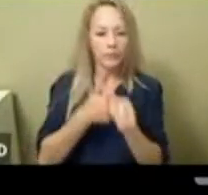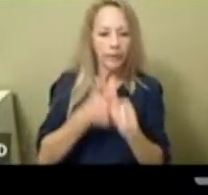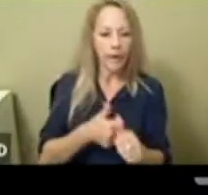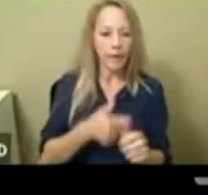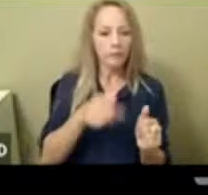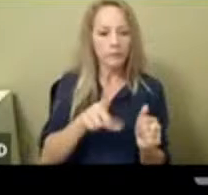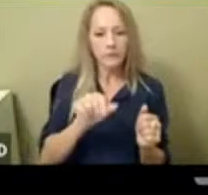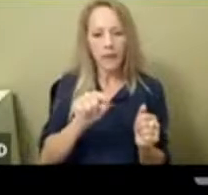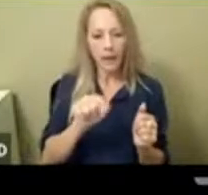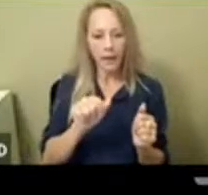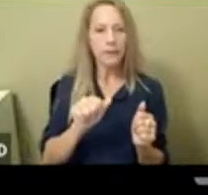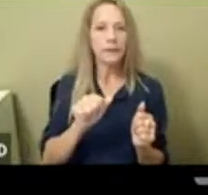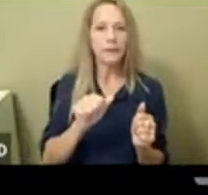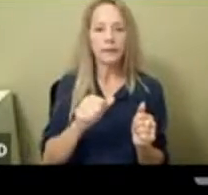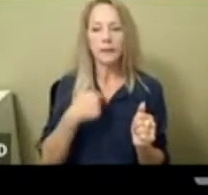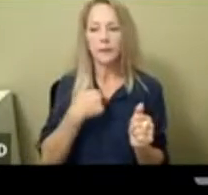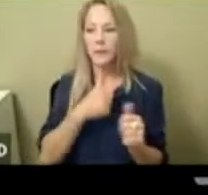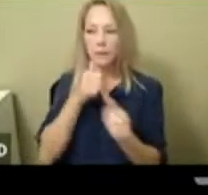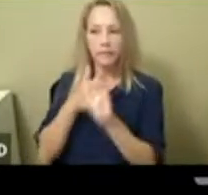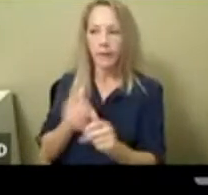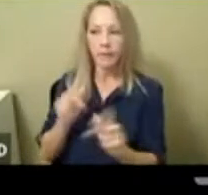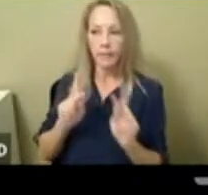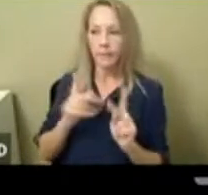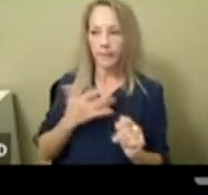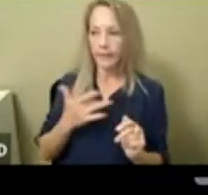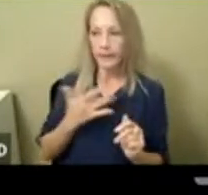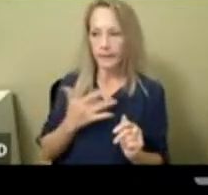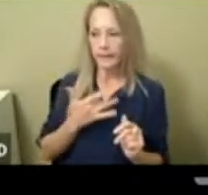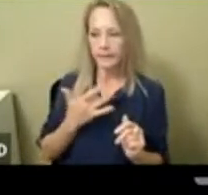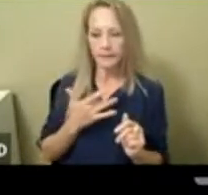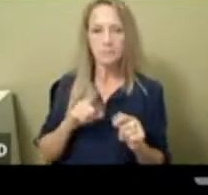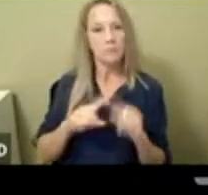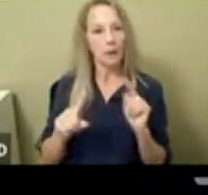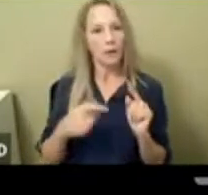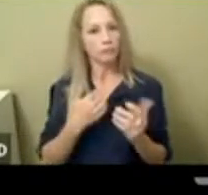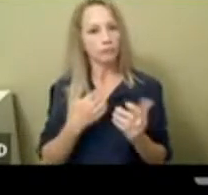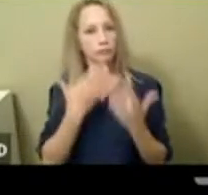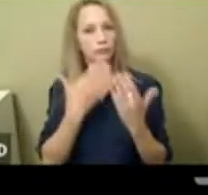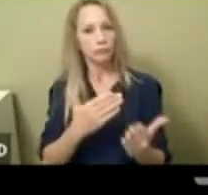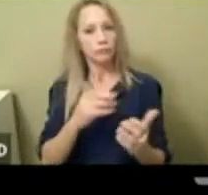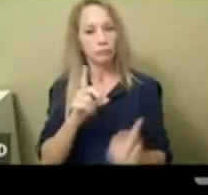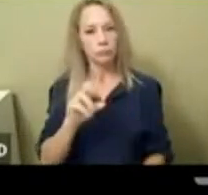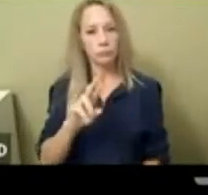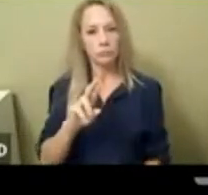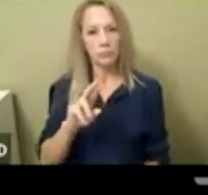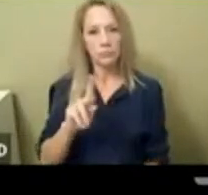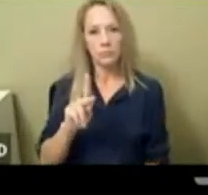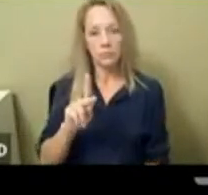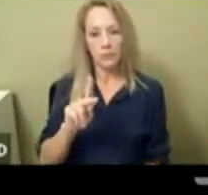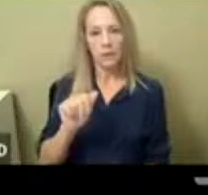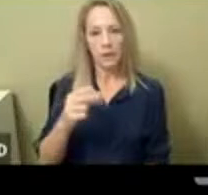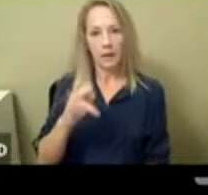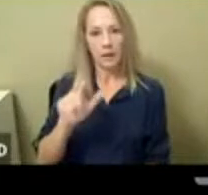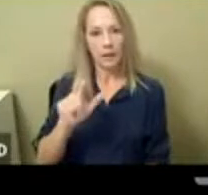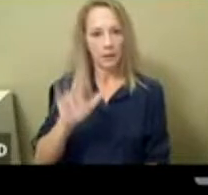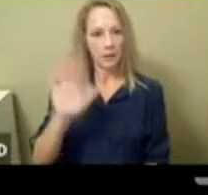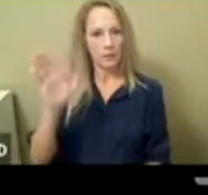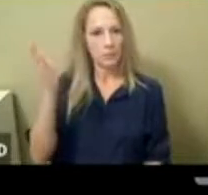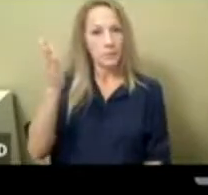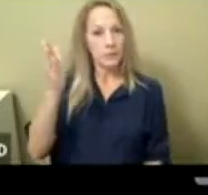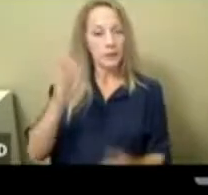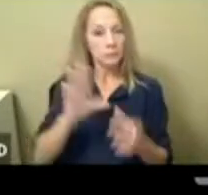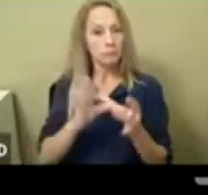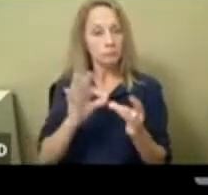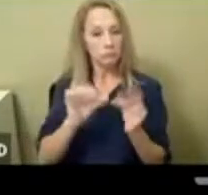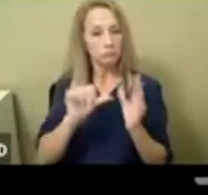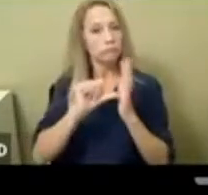not on people's feelings. But I really did appreciate Dr. Cahill's presentation on that